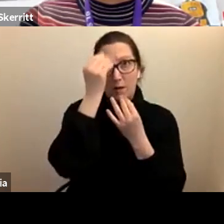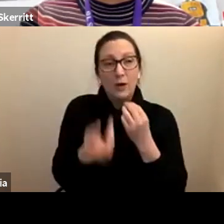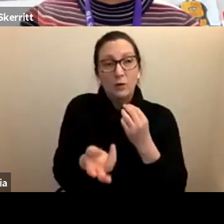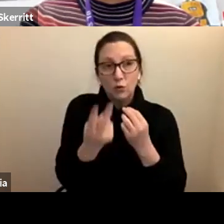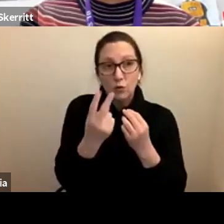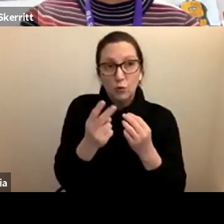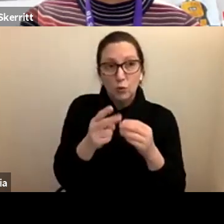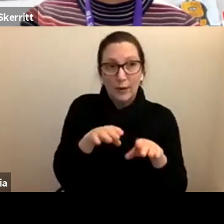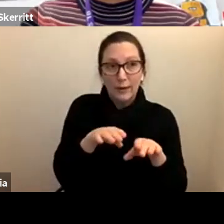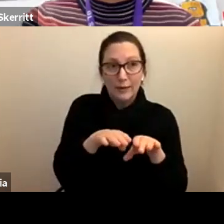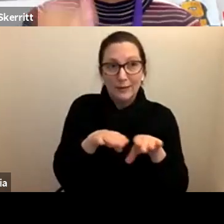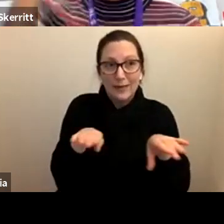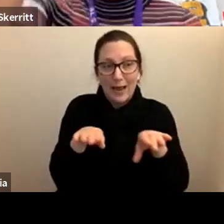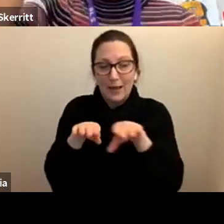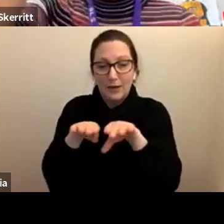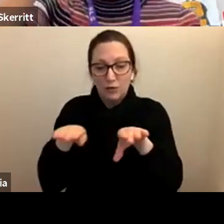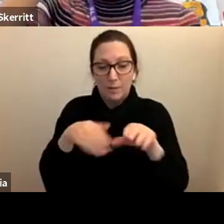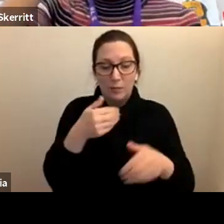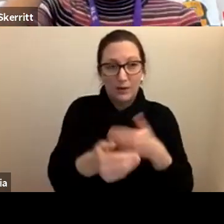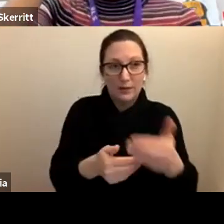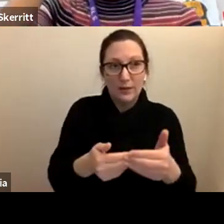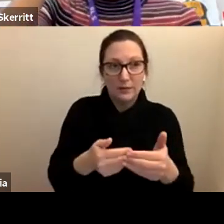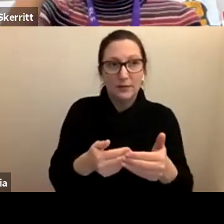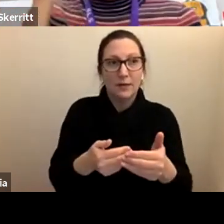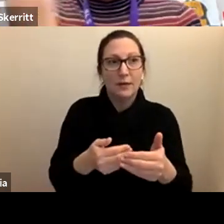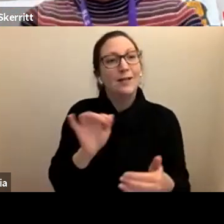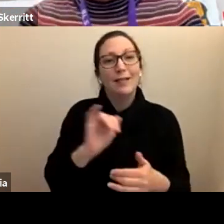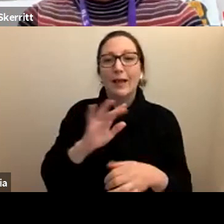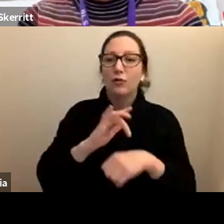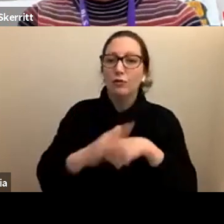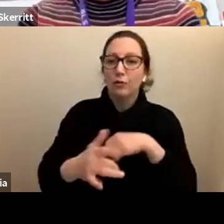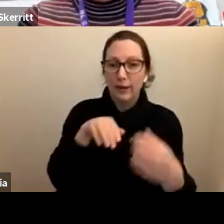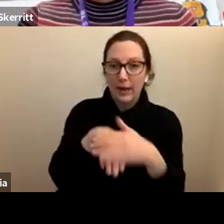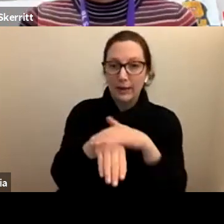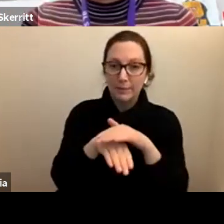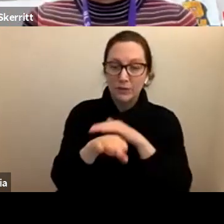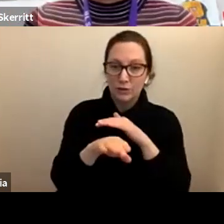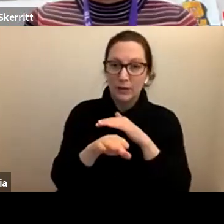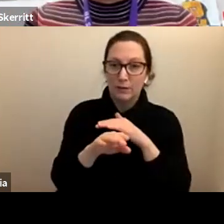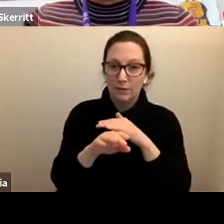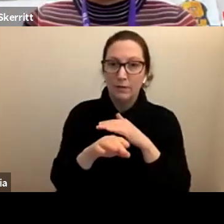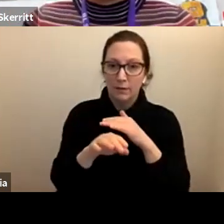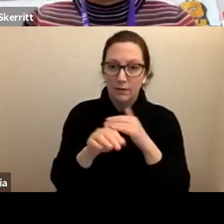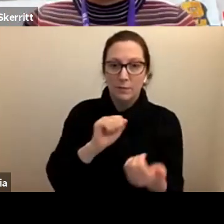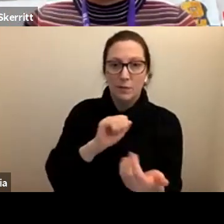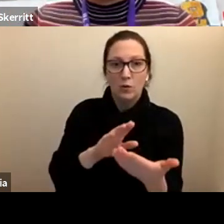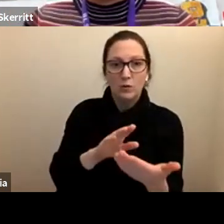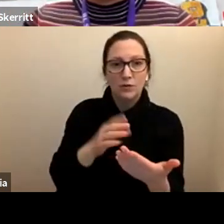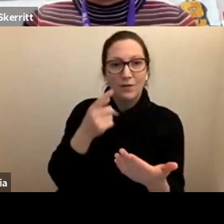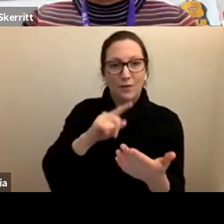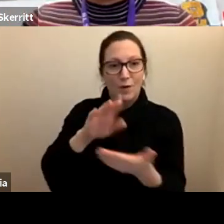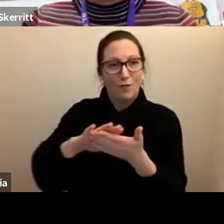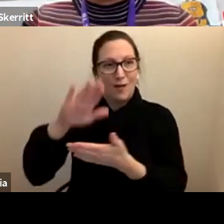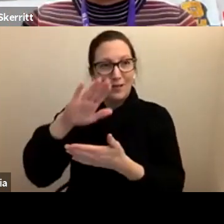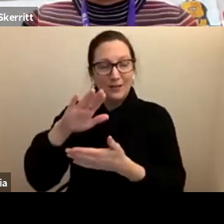process for qualifying and inviting students, almost like an early admission type of role in higher education?